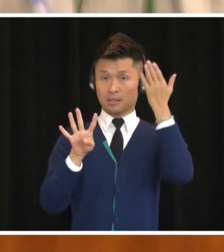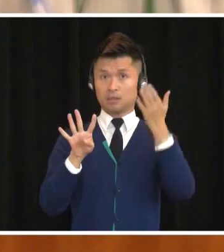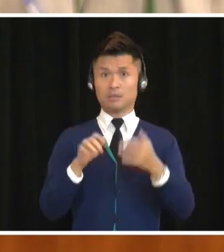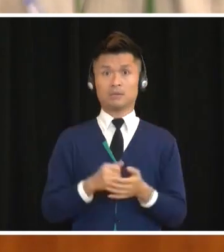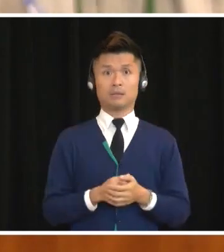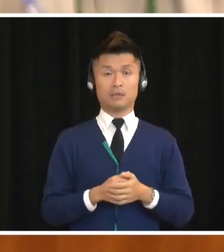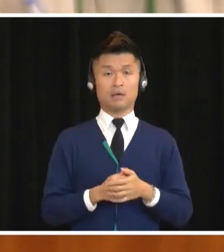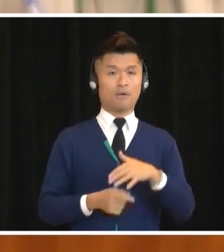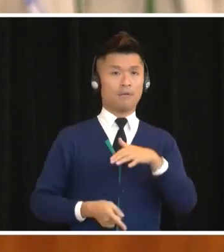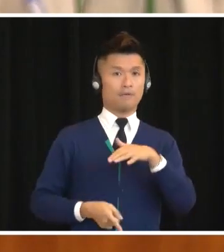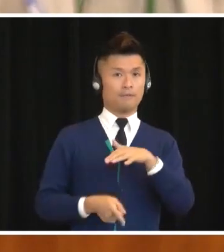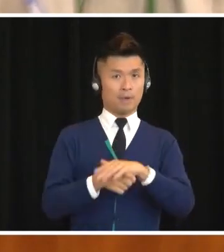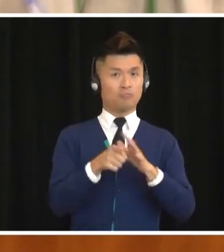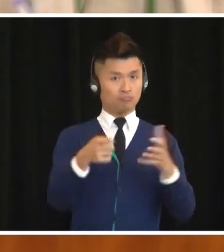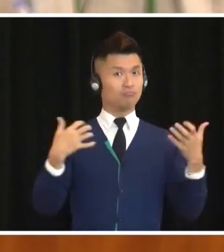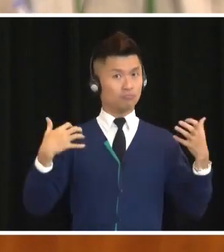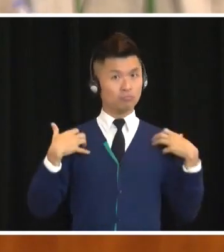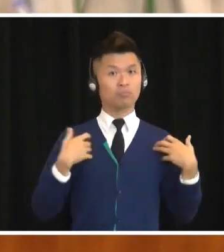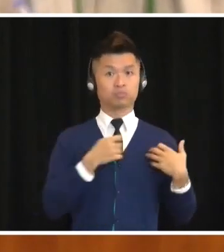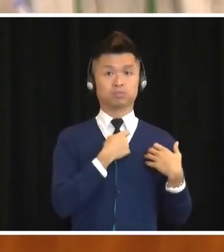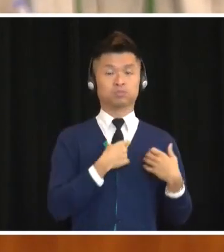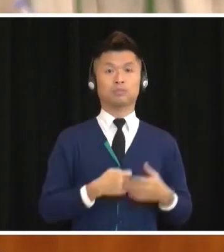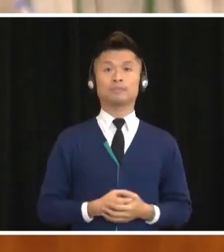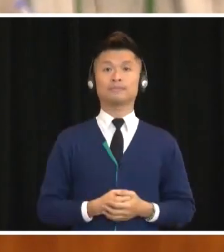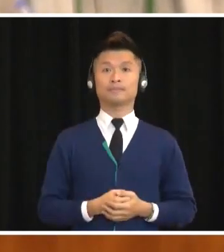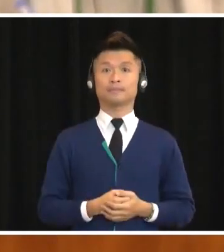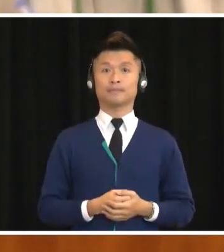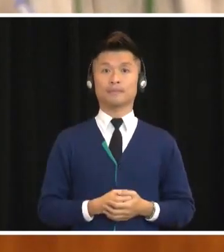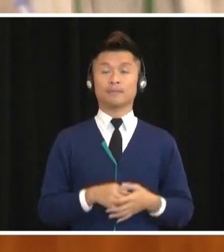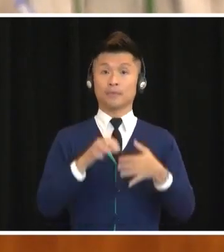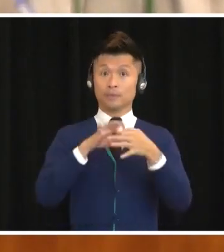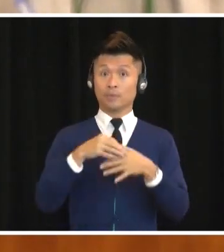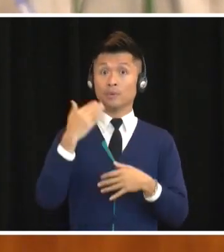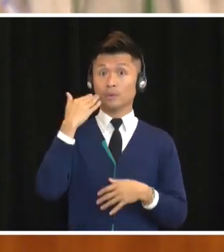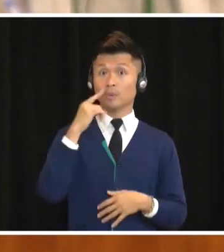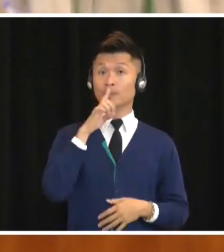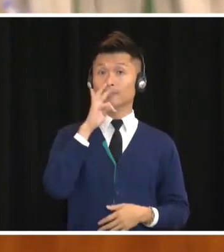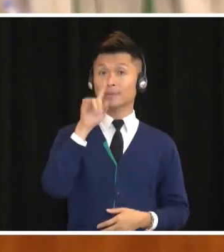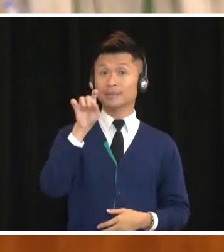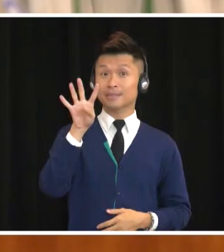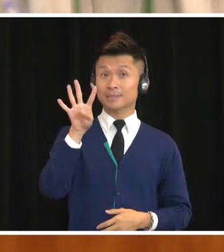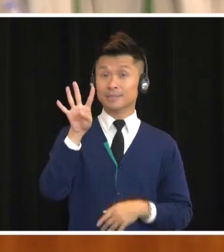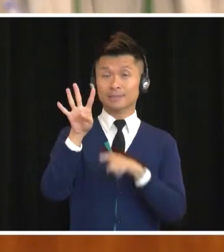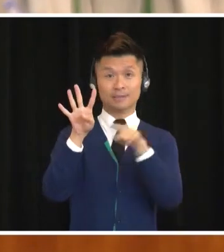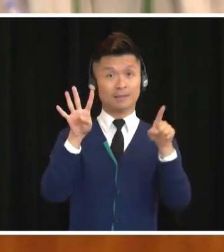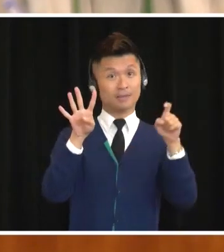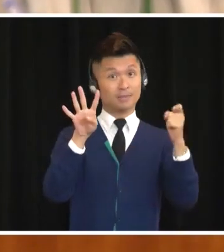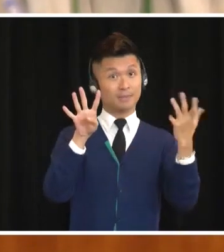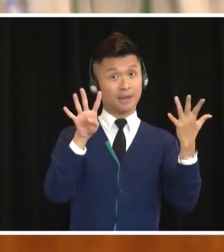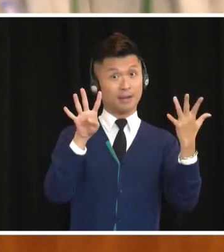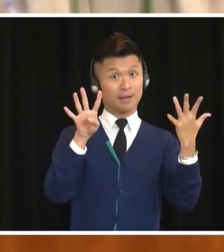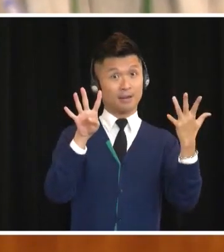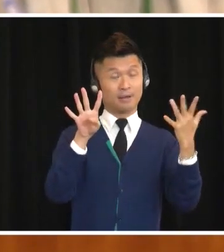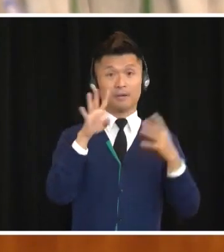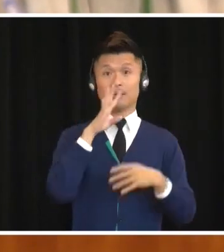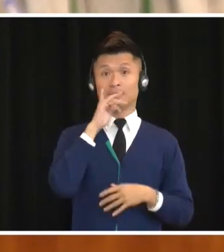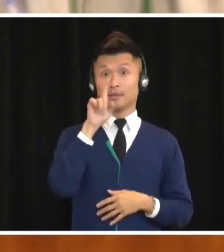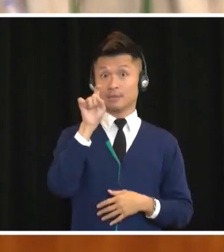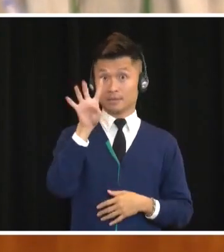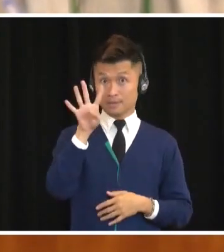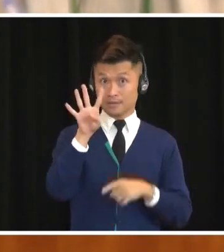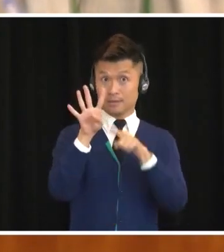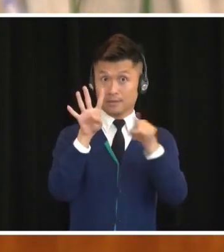said, those who are older than 14, they can bear criminal responsibility. So